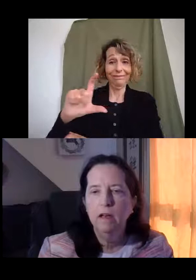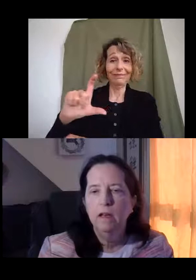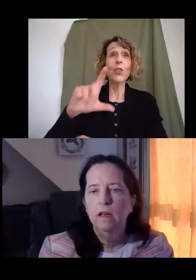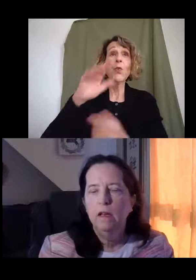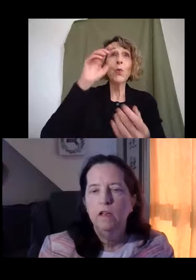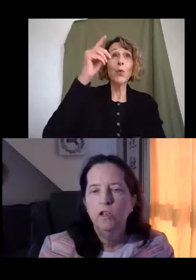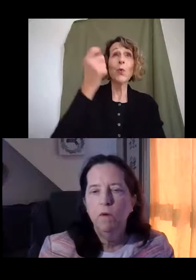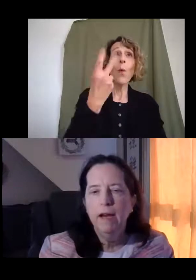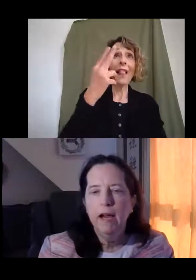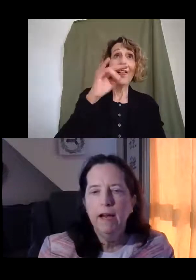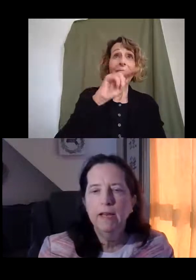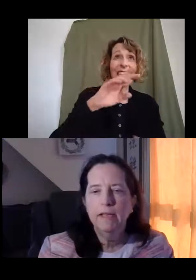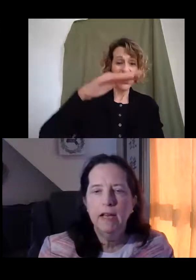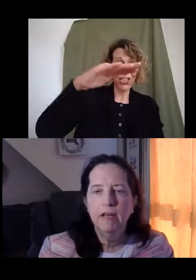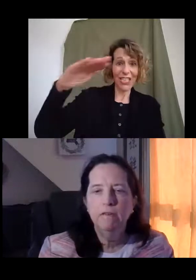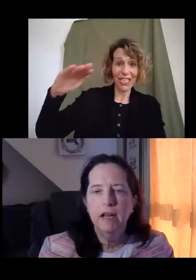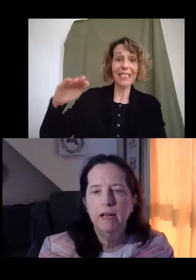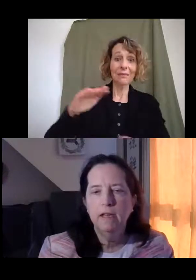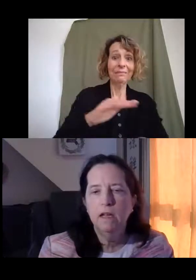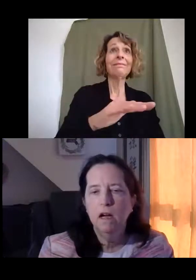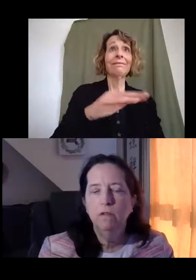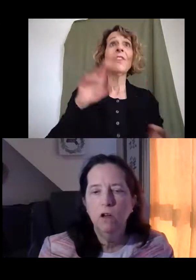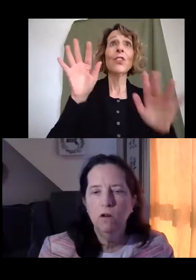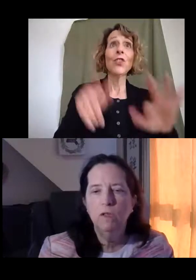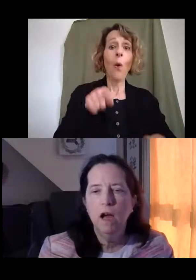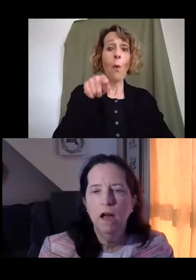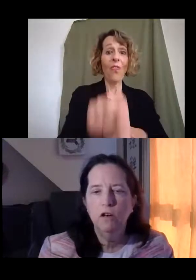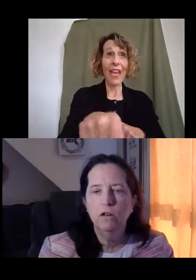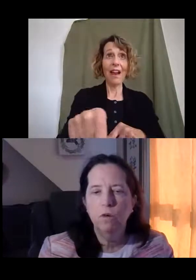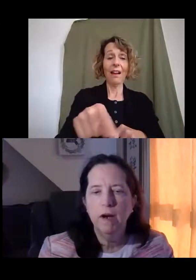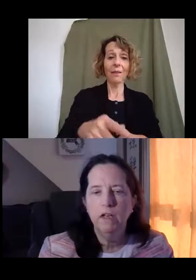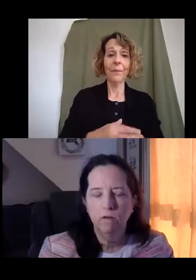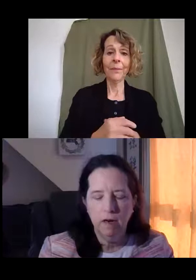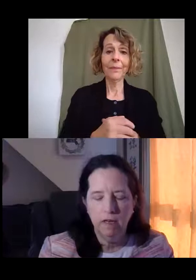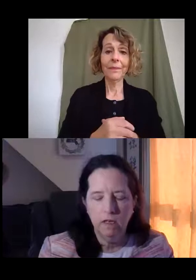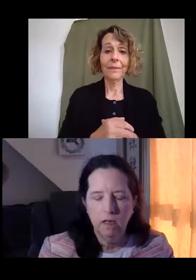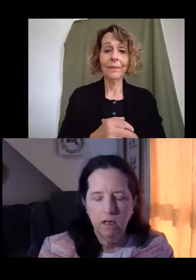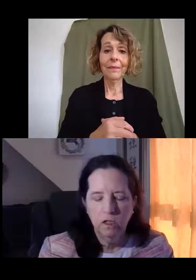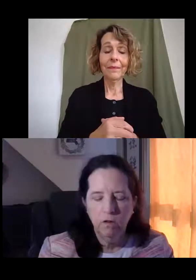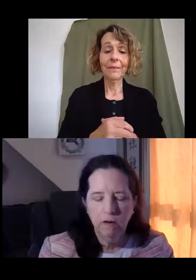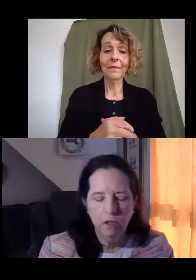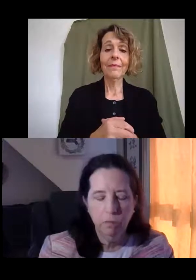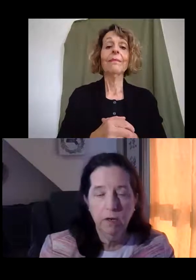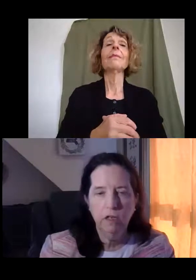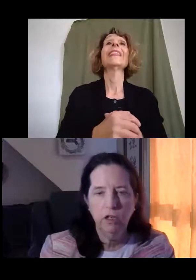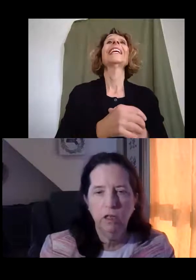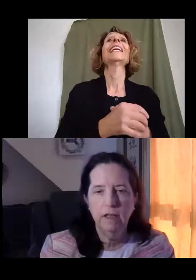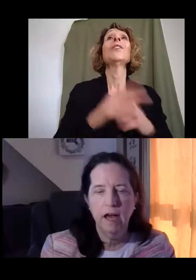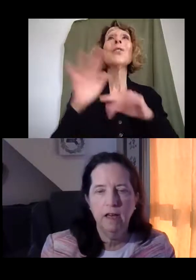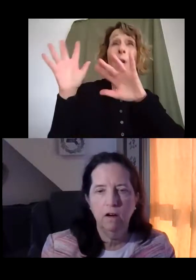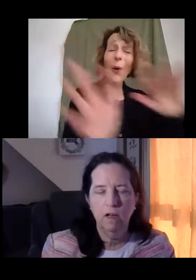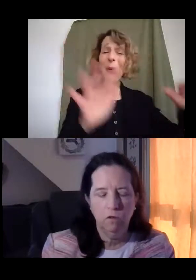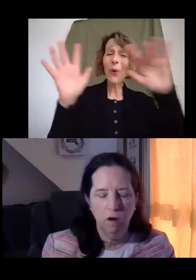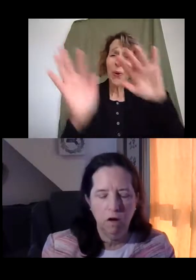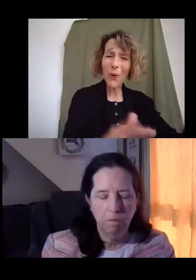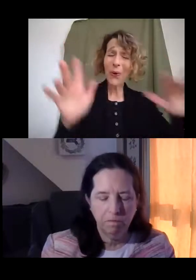had 28 consecutive days of under 20 degrees. So it was pretty chilly that